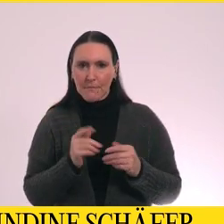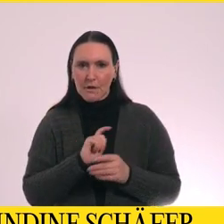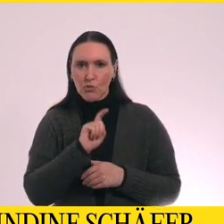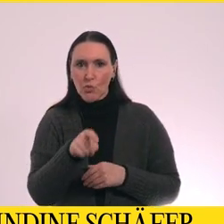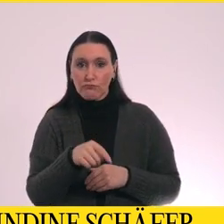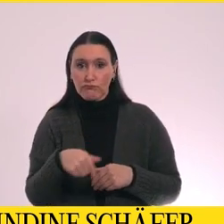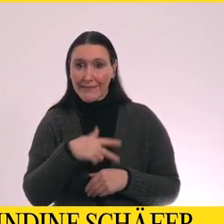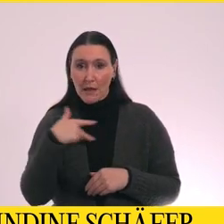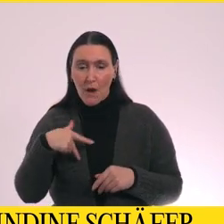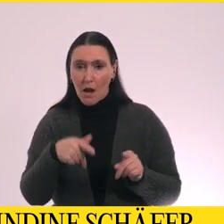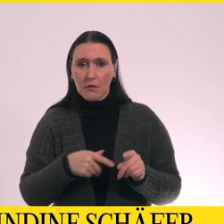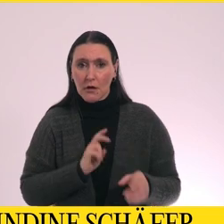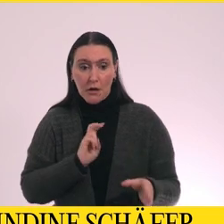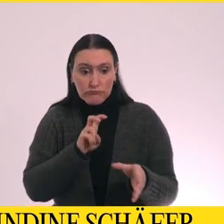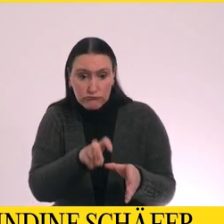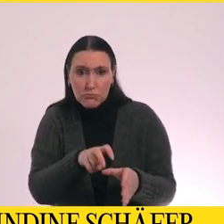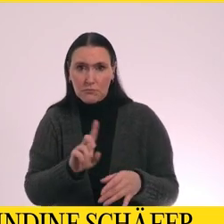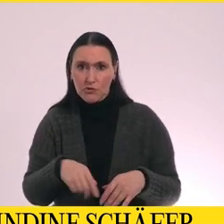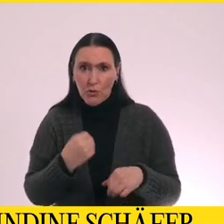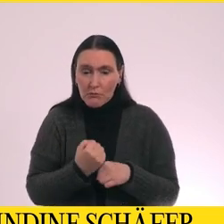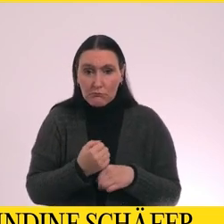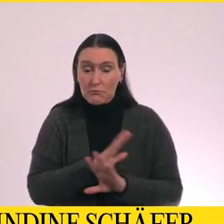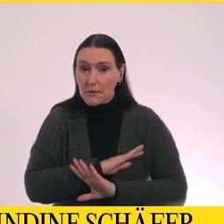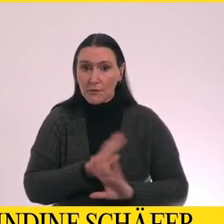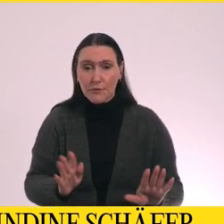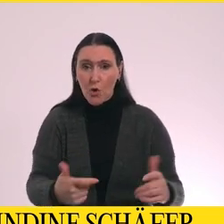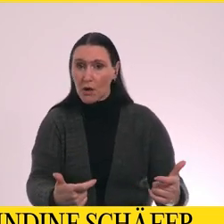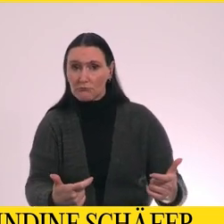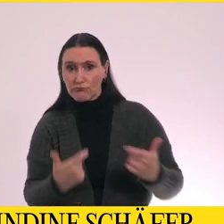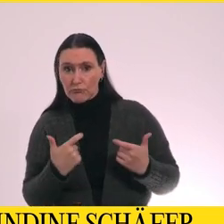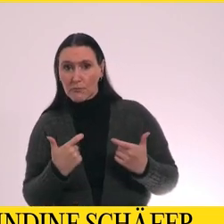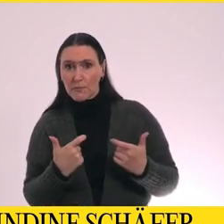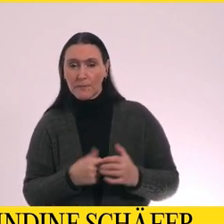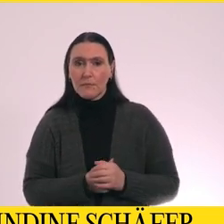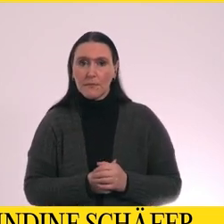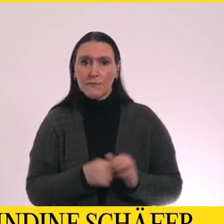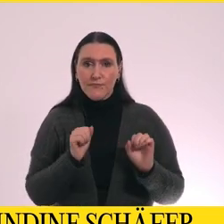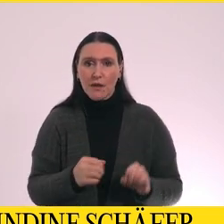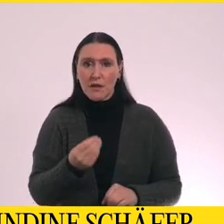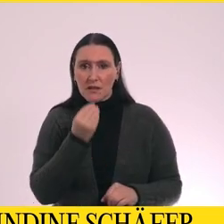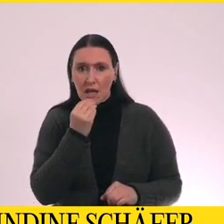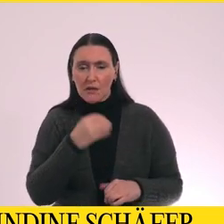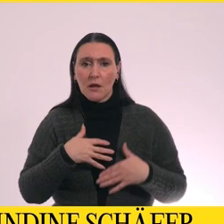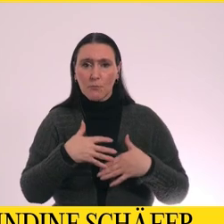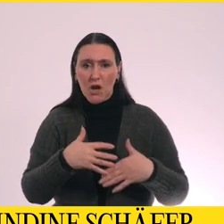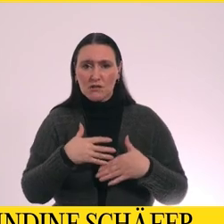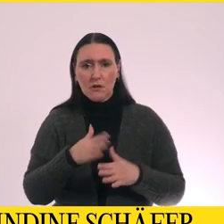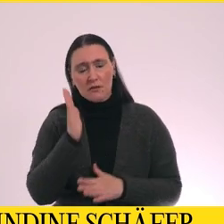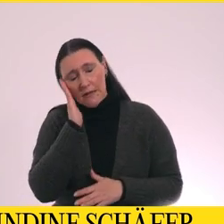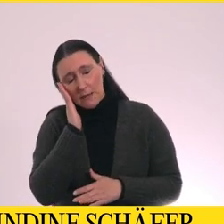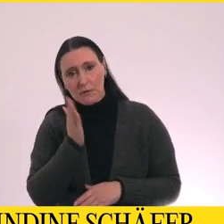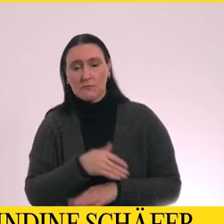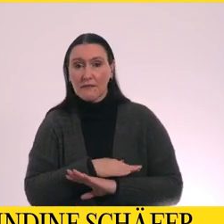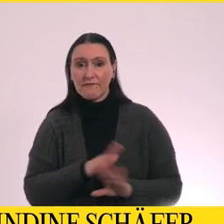no right to basically anything. You can just sleep and eat and breathe, and that's all of your